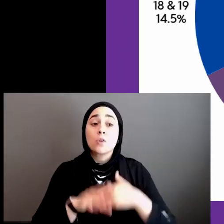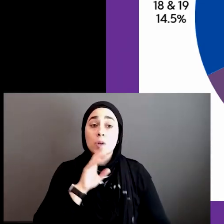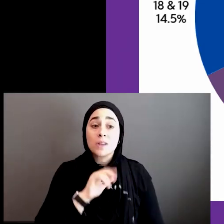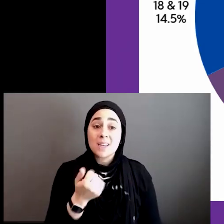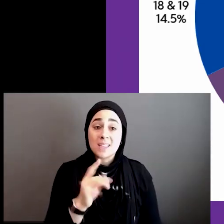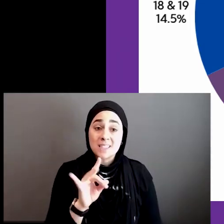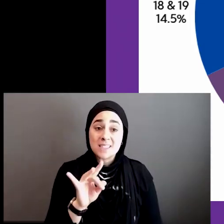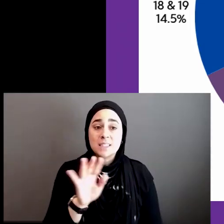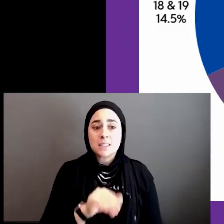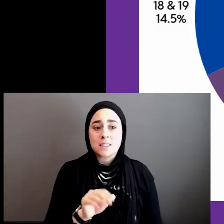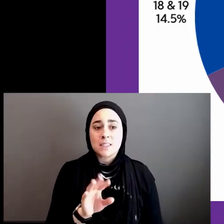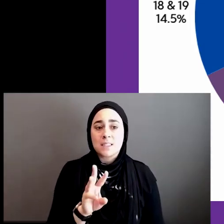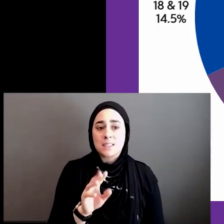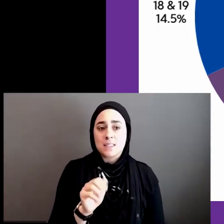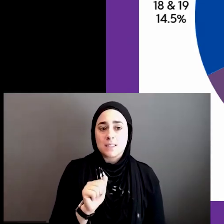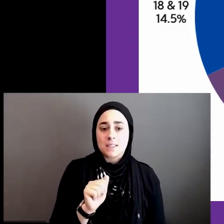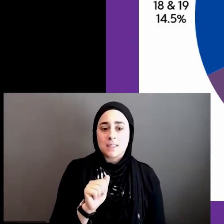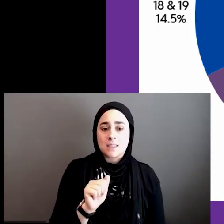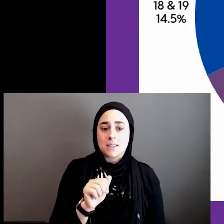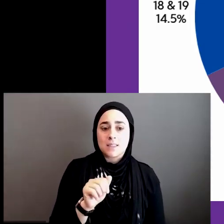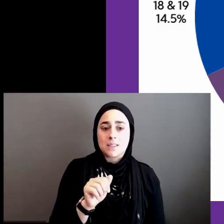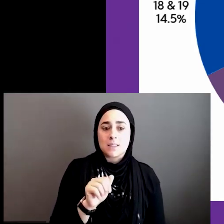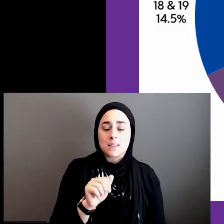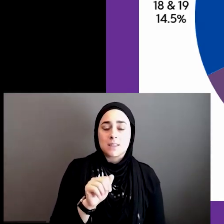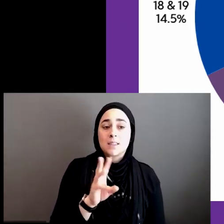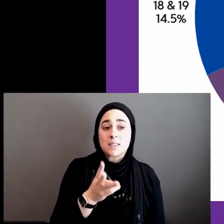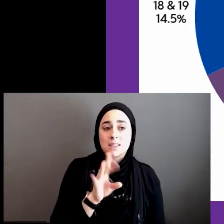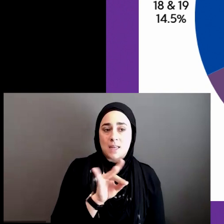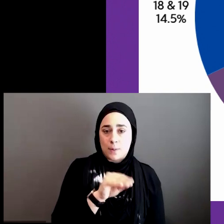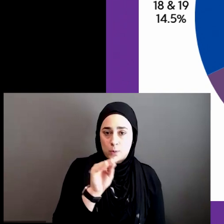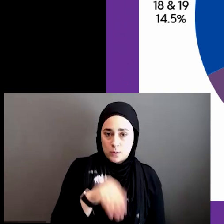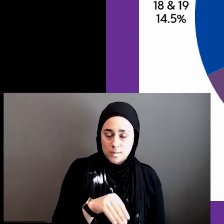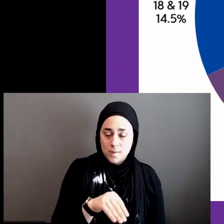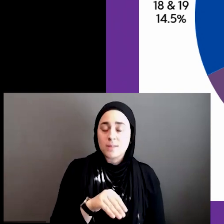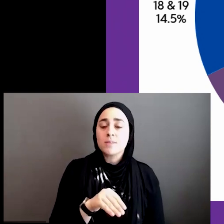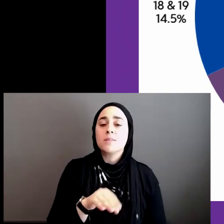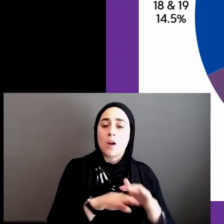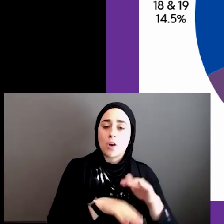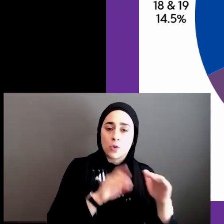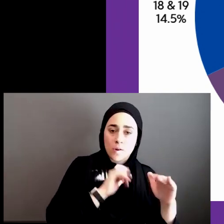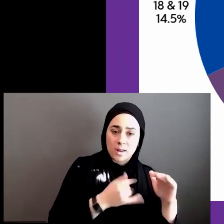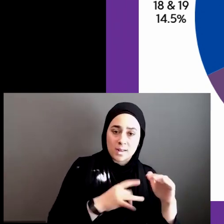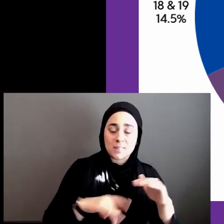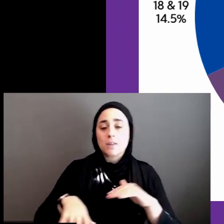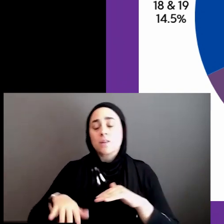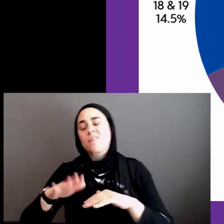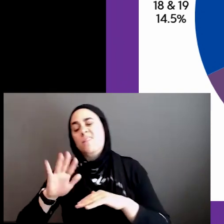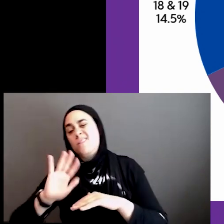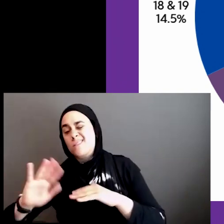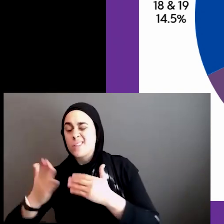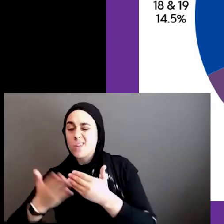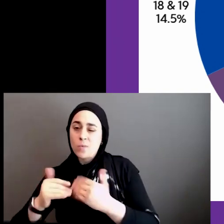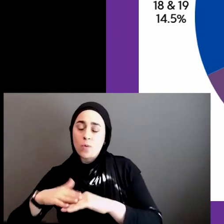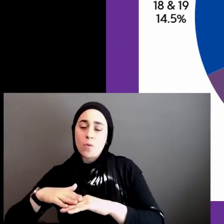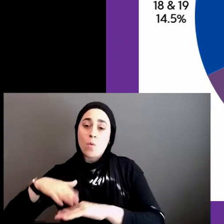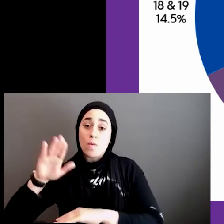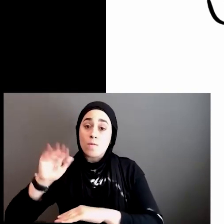our clients are under 18, and almost 32% are over 18.